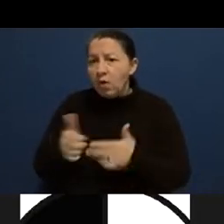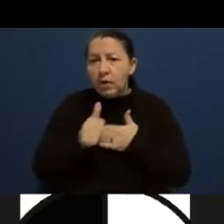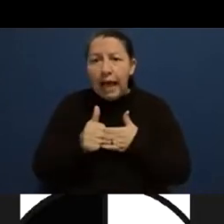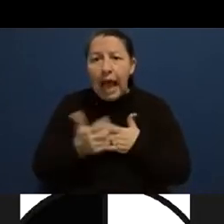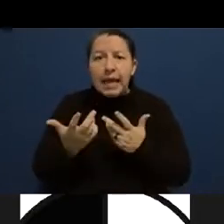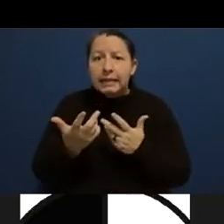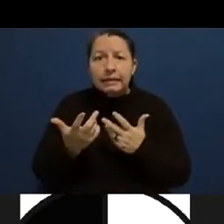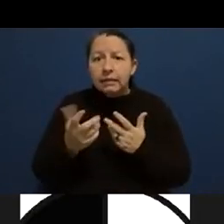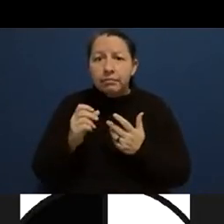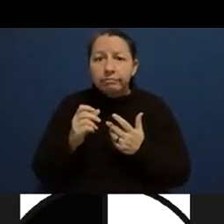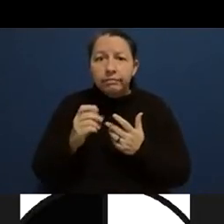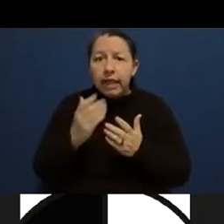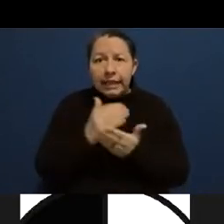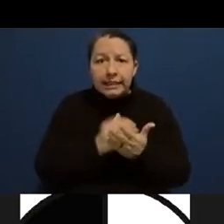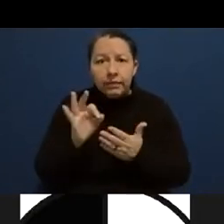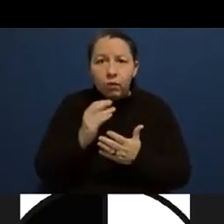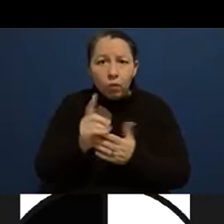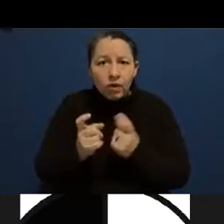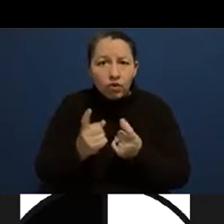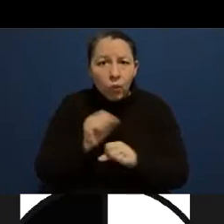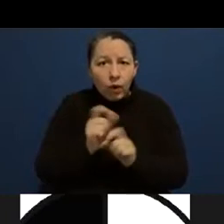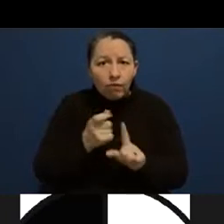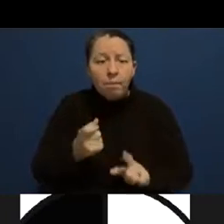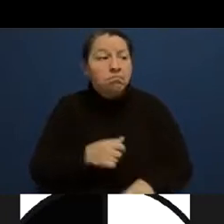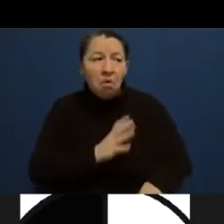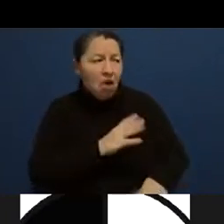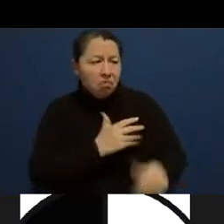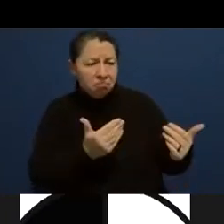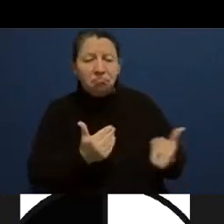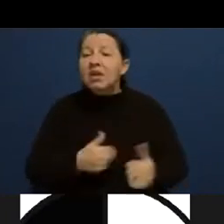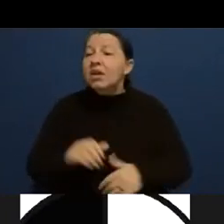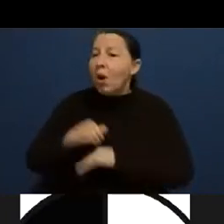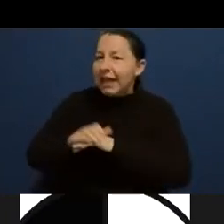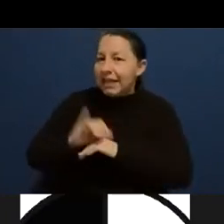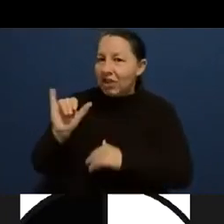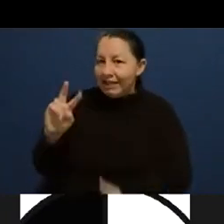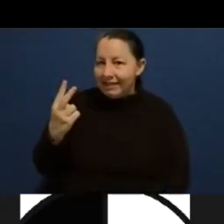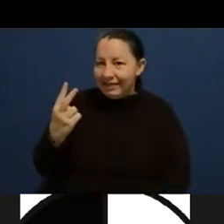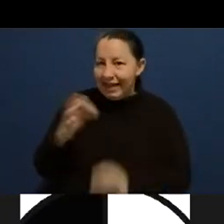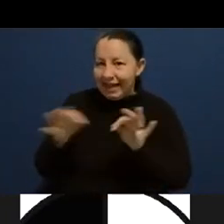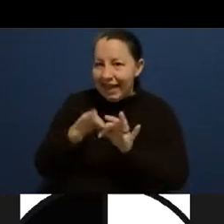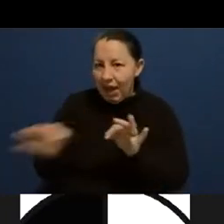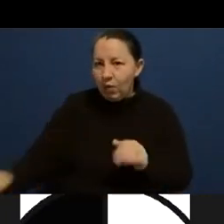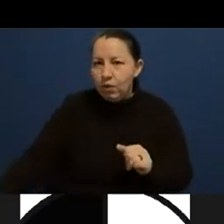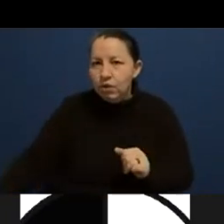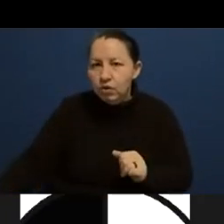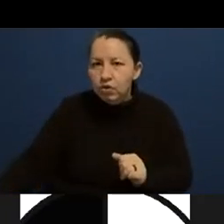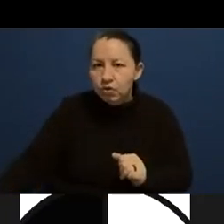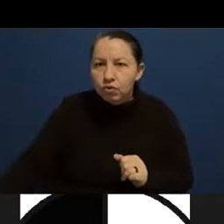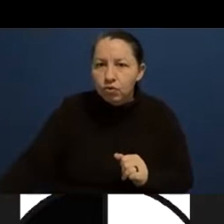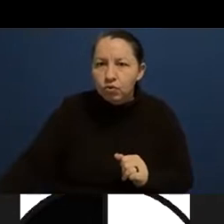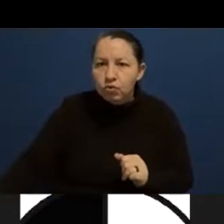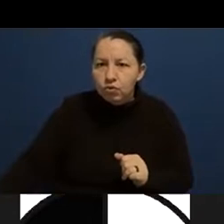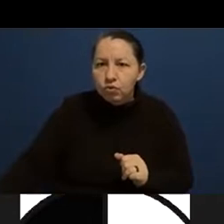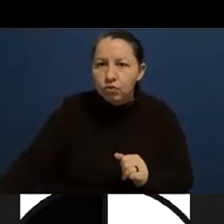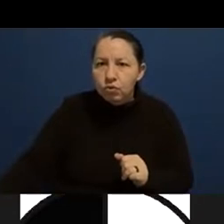I'll read the first one. Regarding English as a second language, okay? Are you finding that many victims of trafficking or